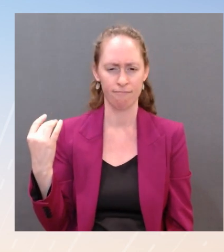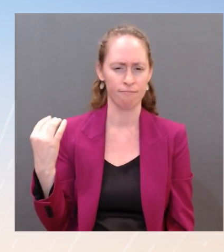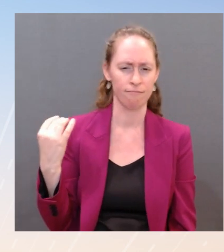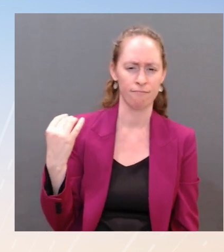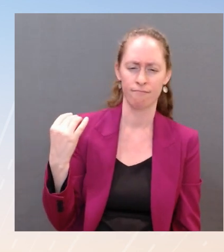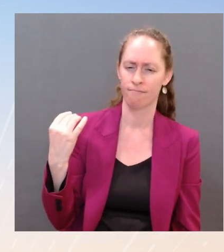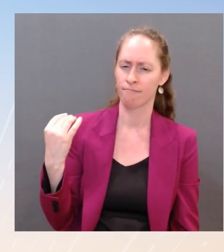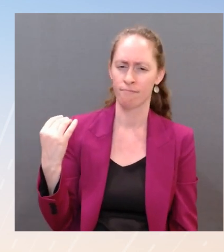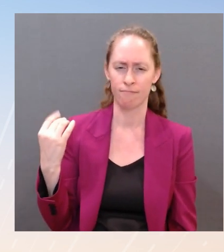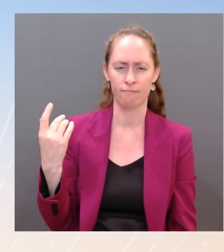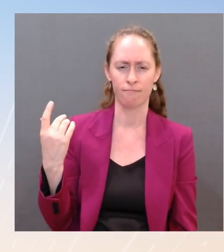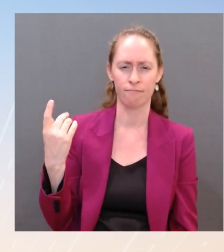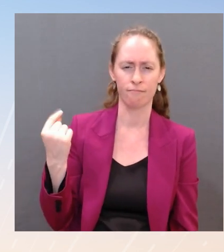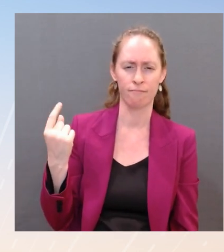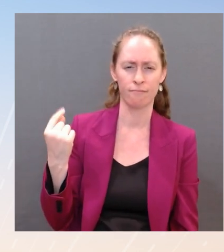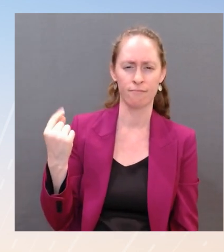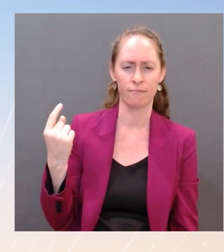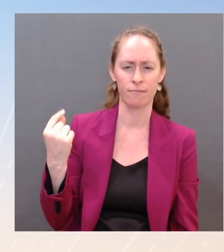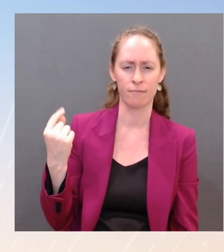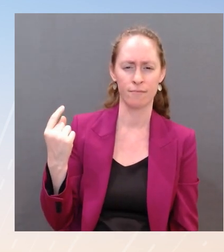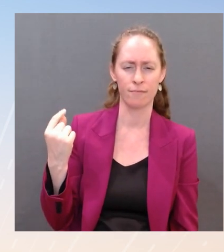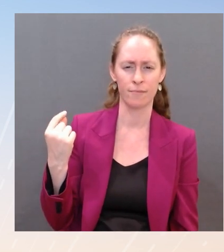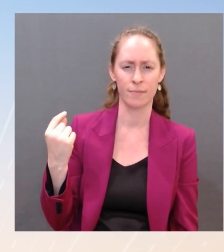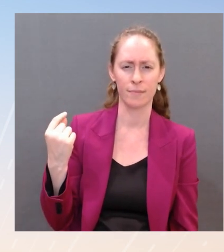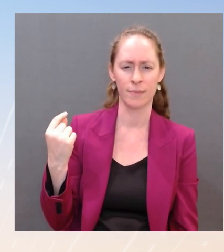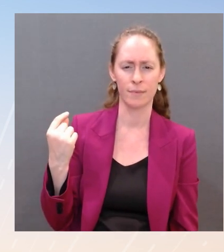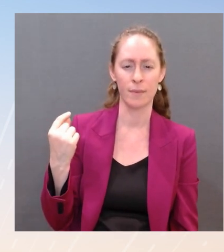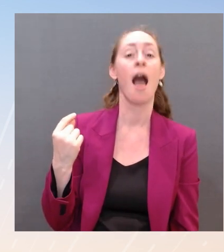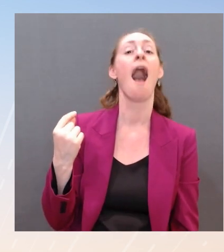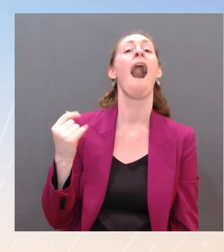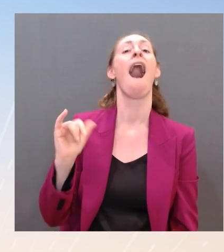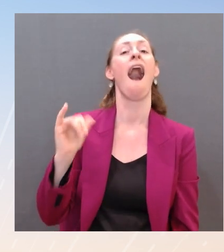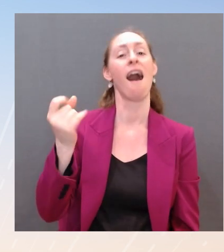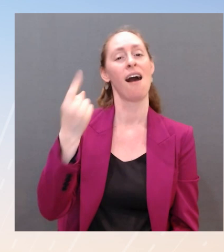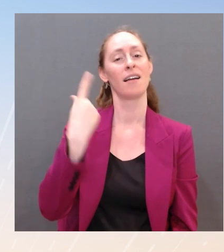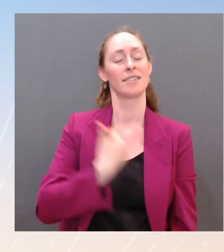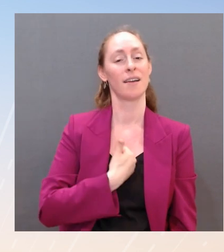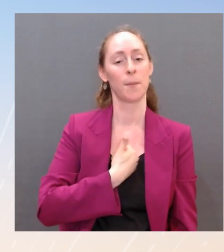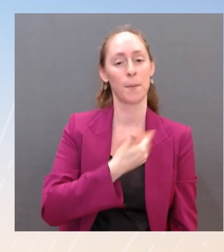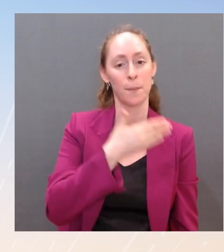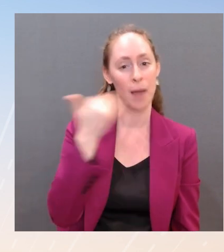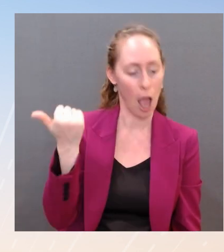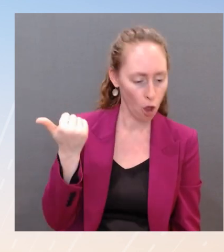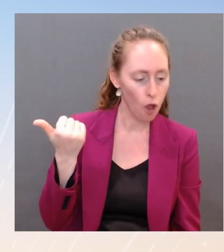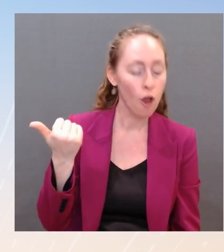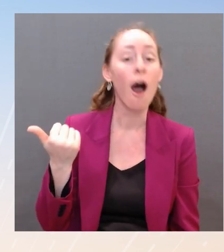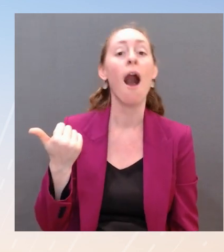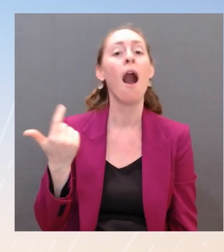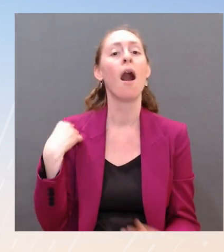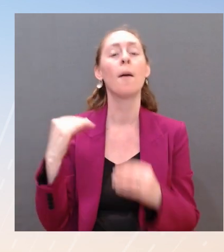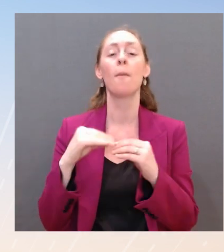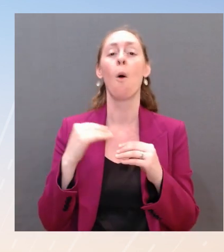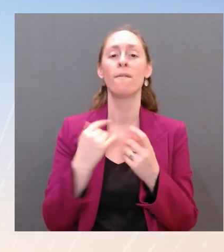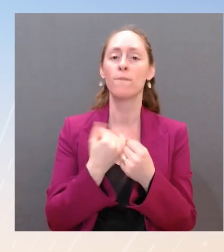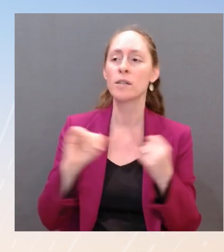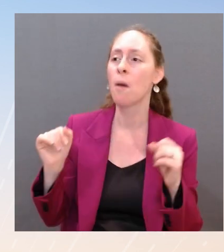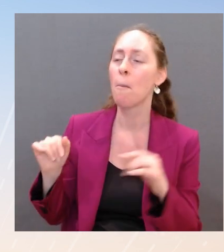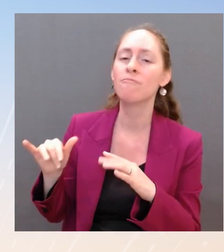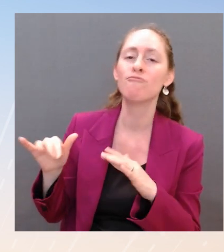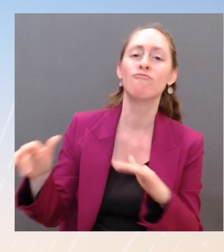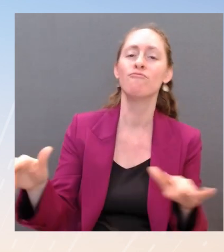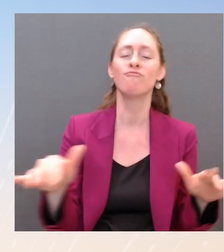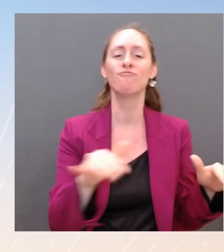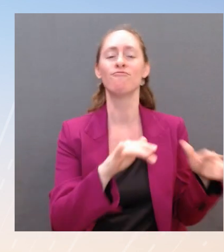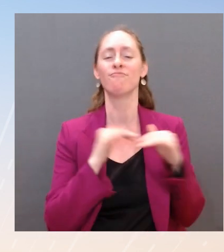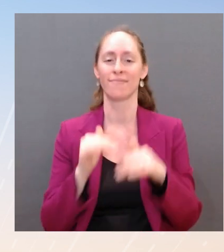to be okay with what I had because I was learning about it. But bringing attention to mental health through media or